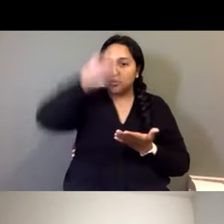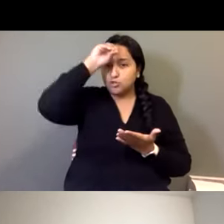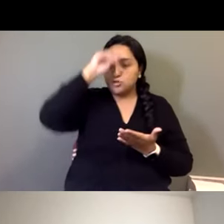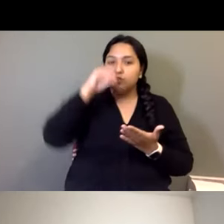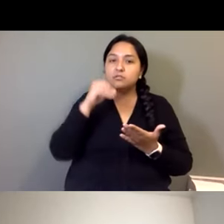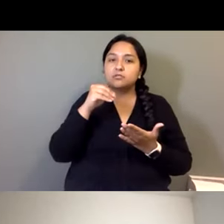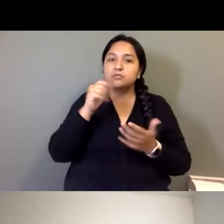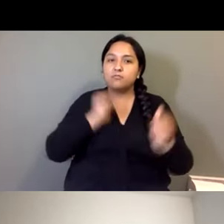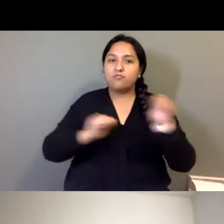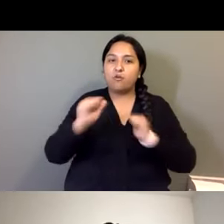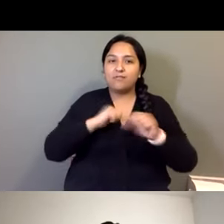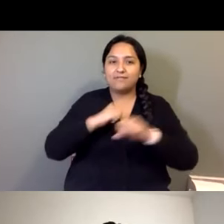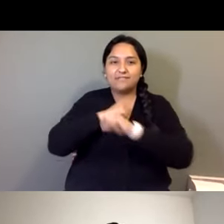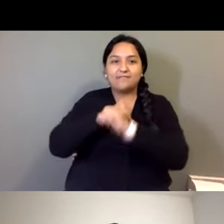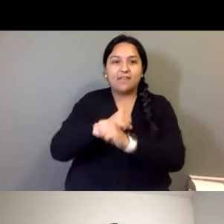skills early on.